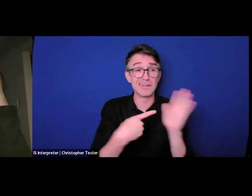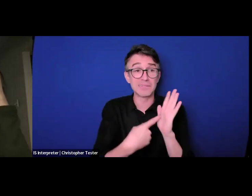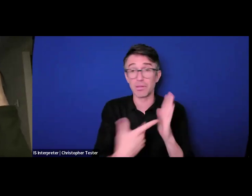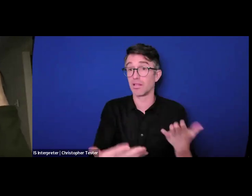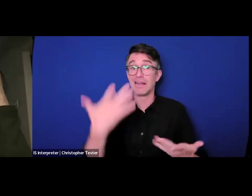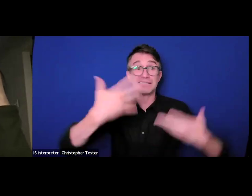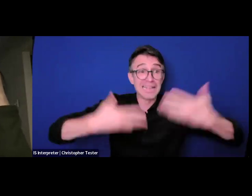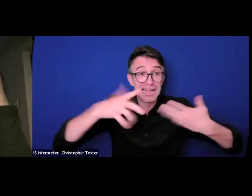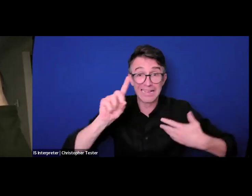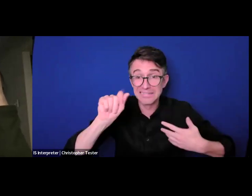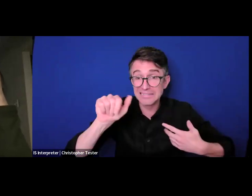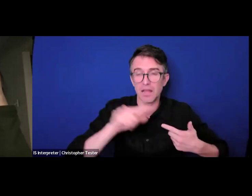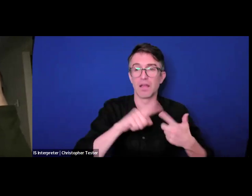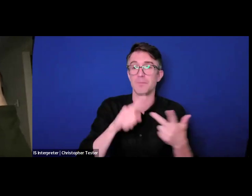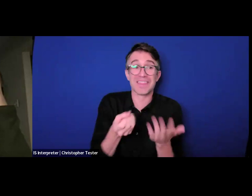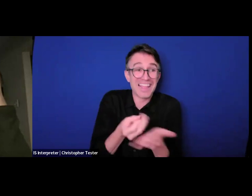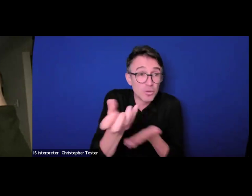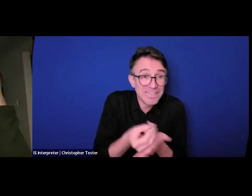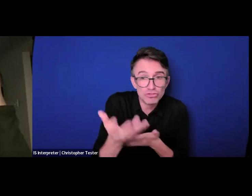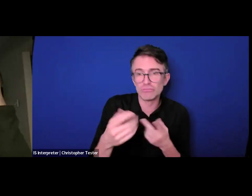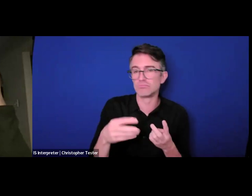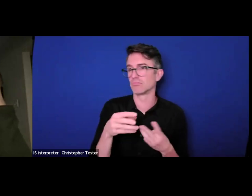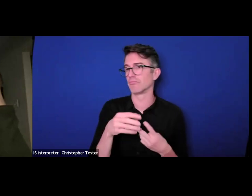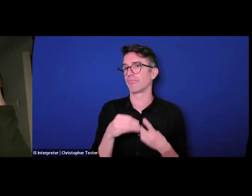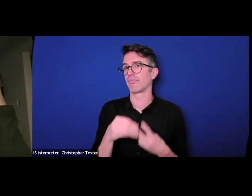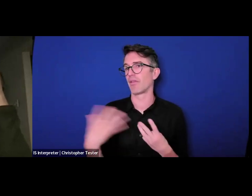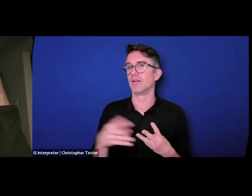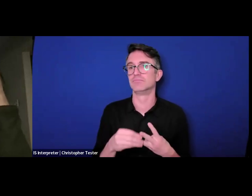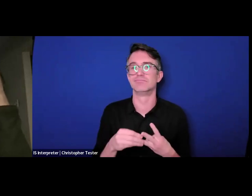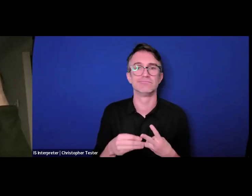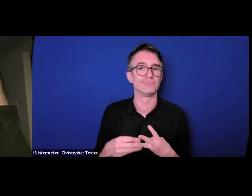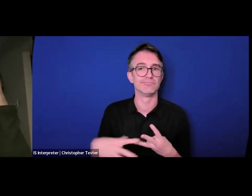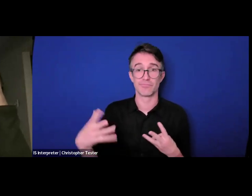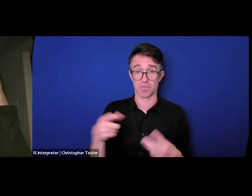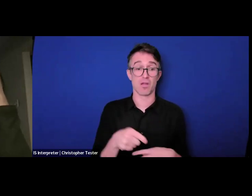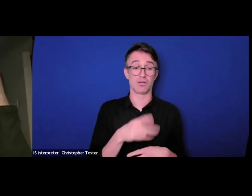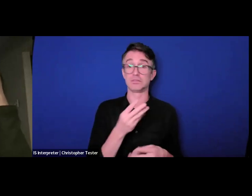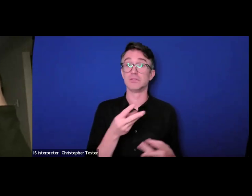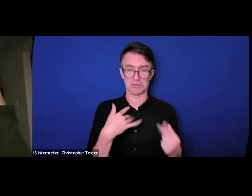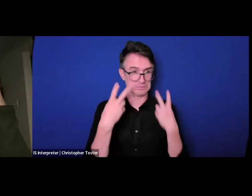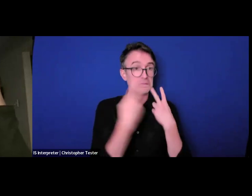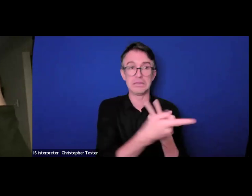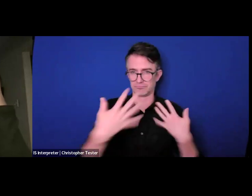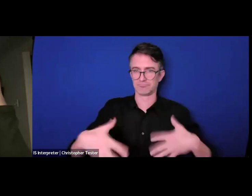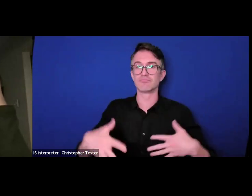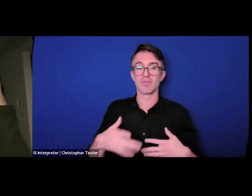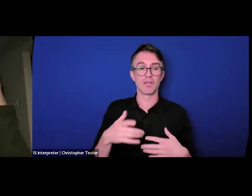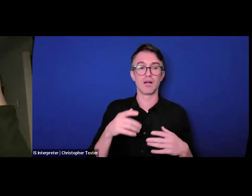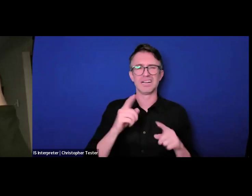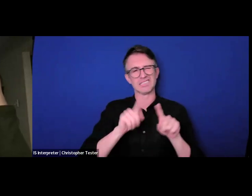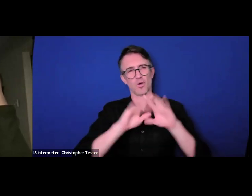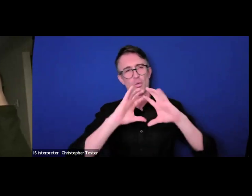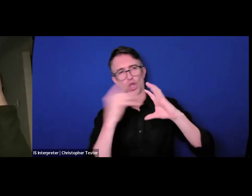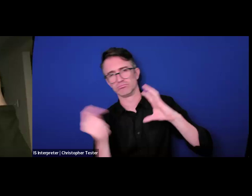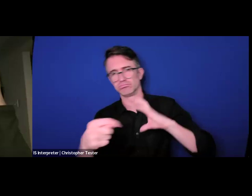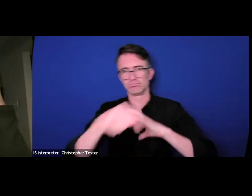systems. And we've seen this a lot in some countries within like social registries, management information systems that